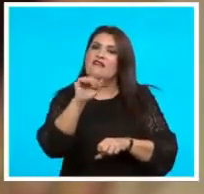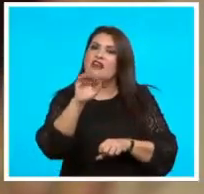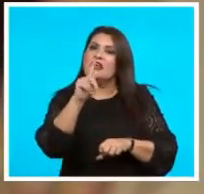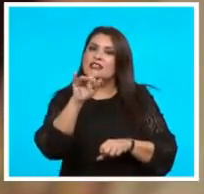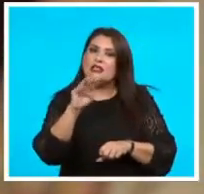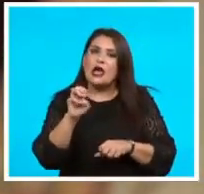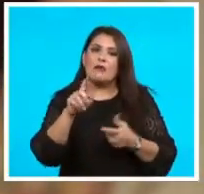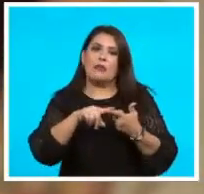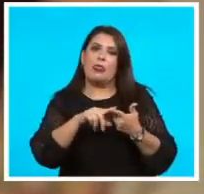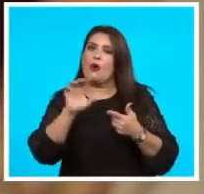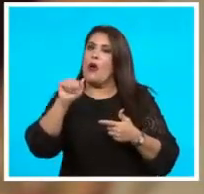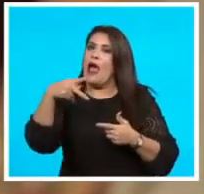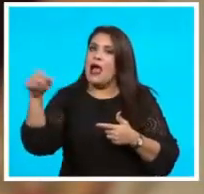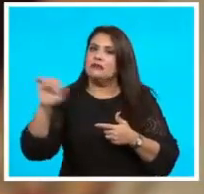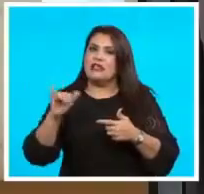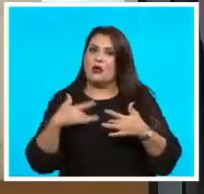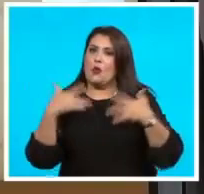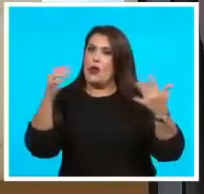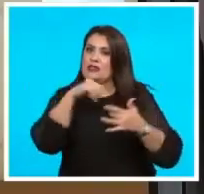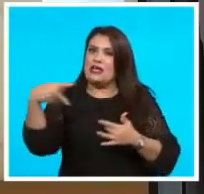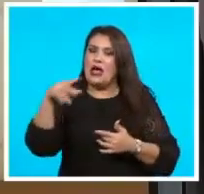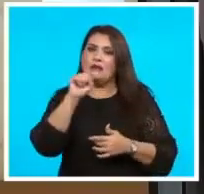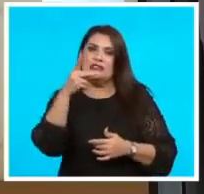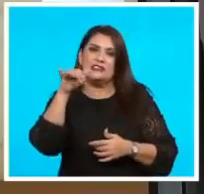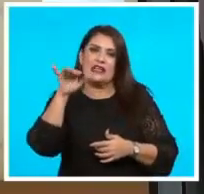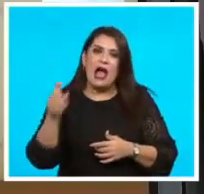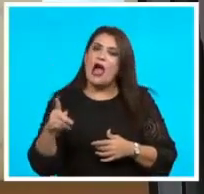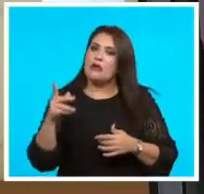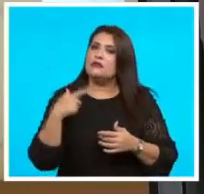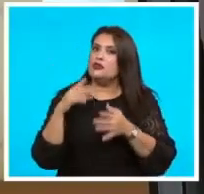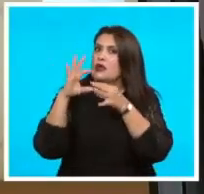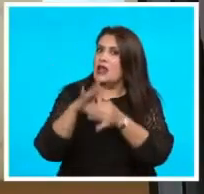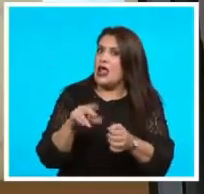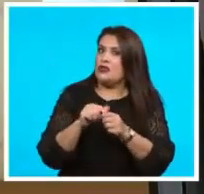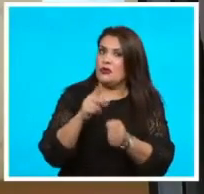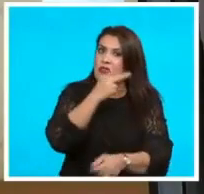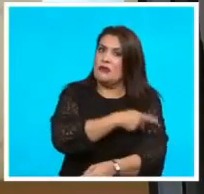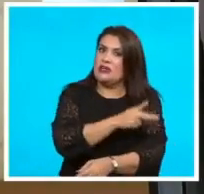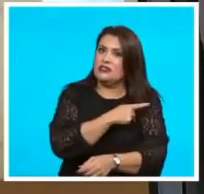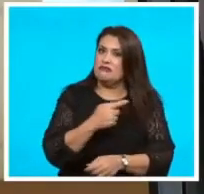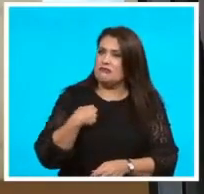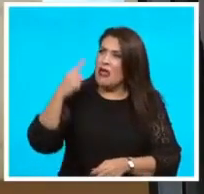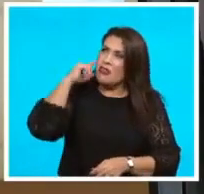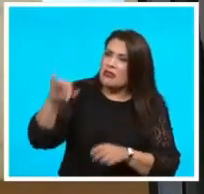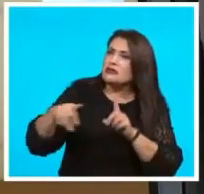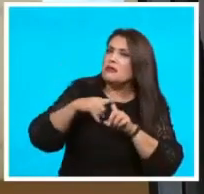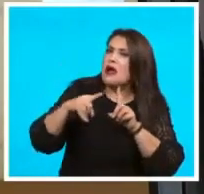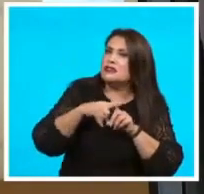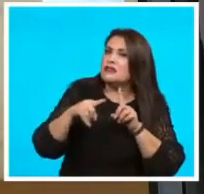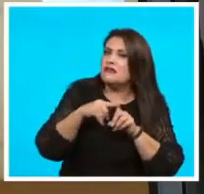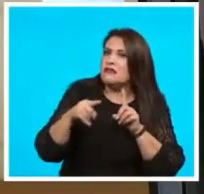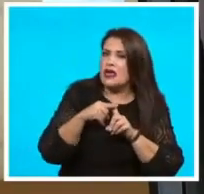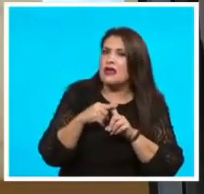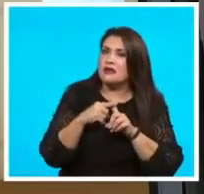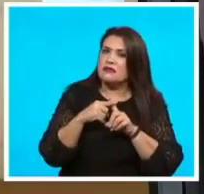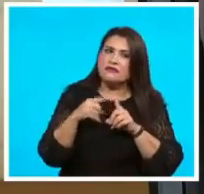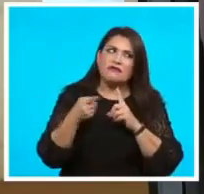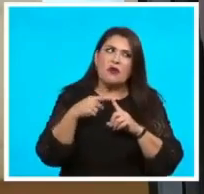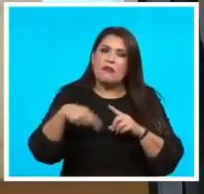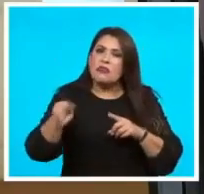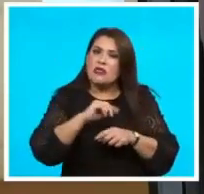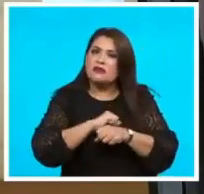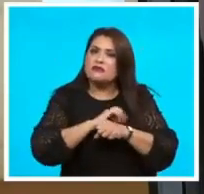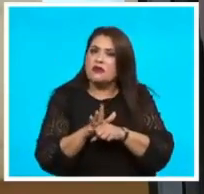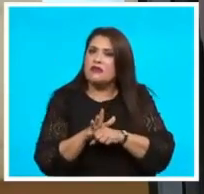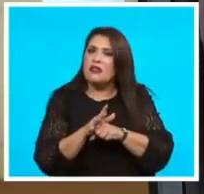WhatsApp and Skype to connect with patients. I think that the positive thing out of all this is that I'm convinced, and many people